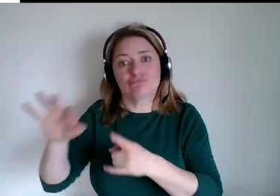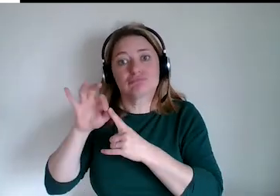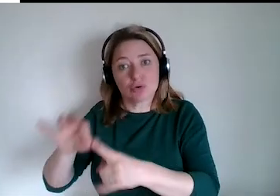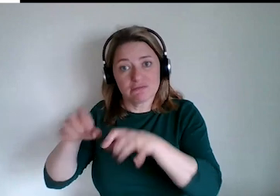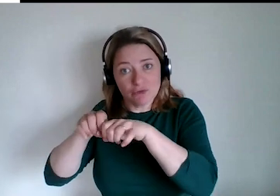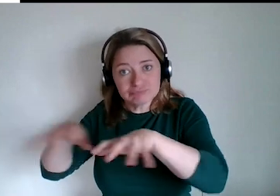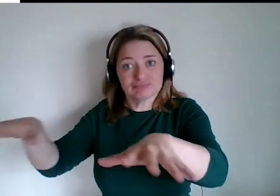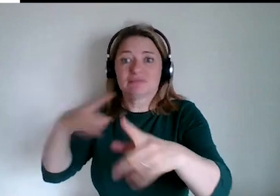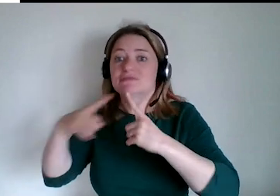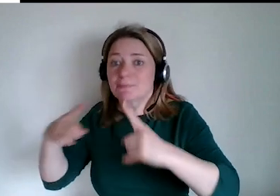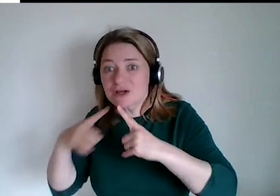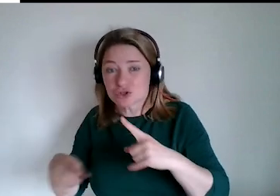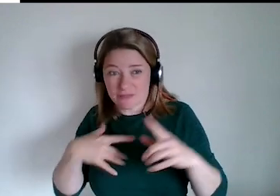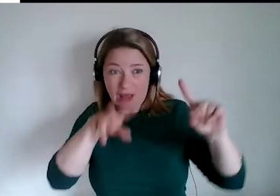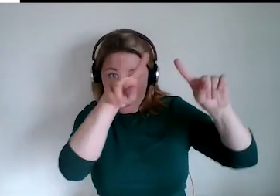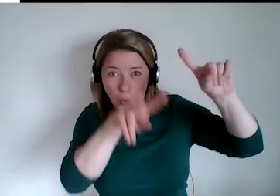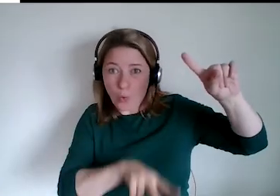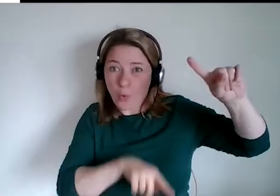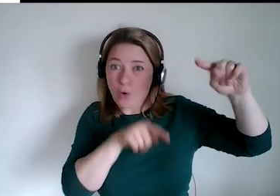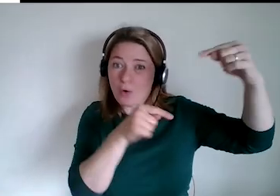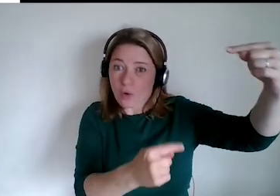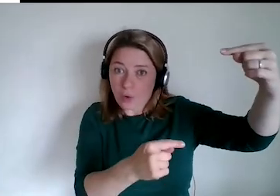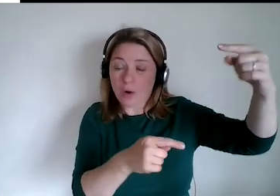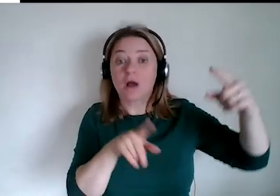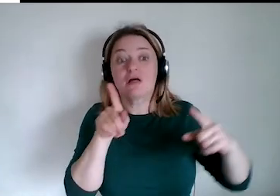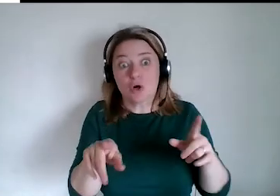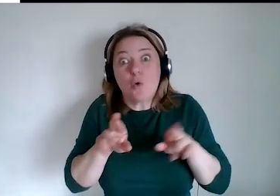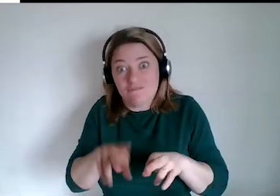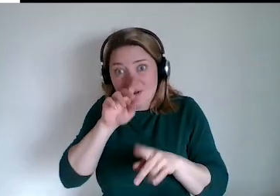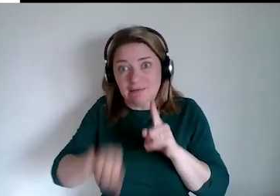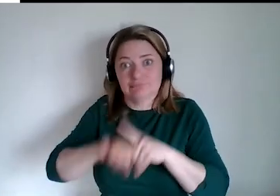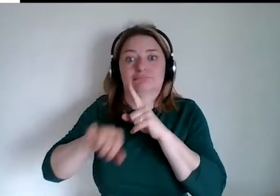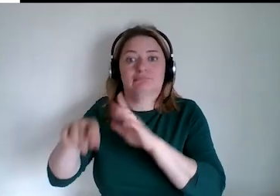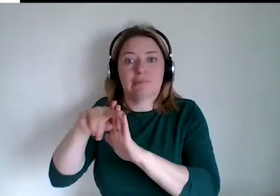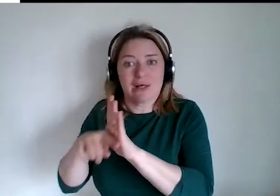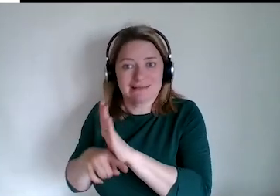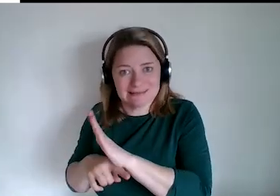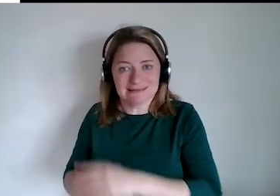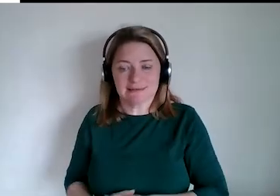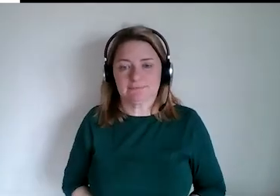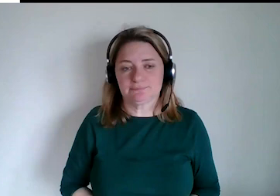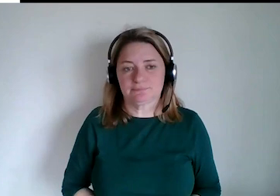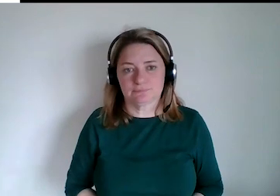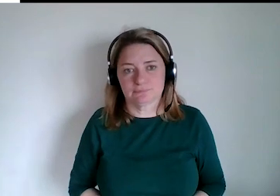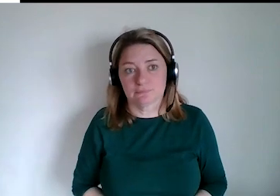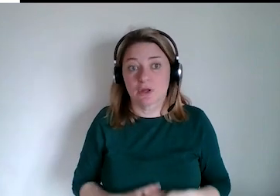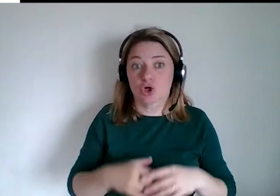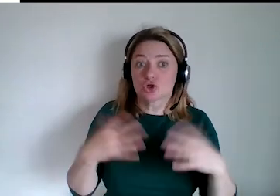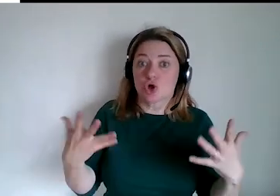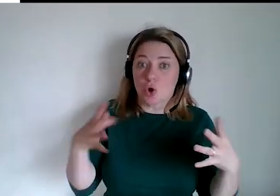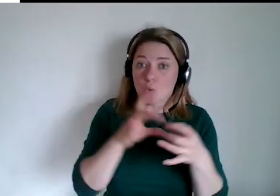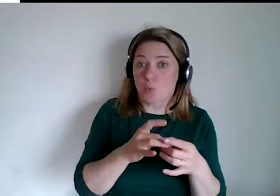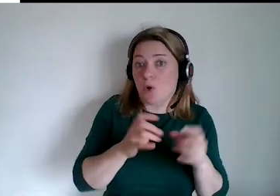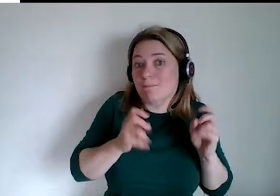your proposals to actually disseminate and get the research out there and hopefully into policy. So in terms of methods, I always say start